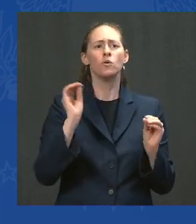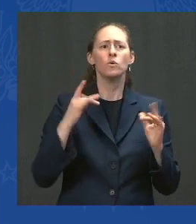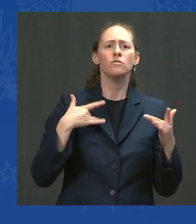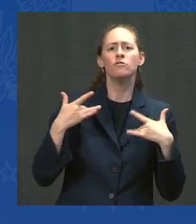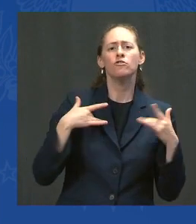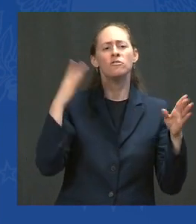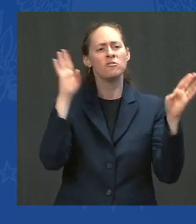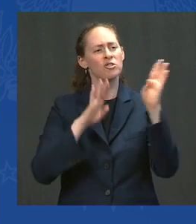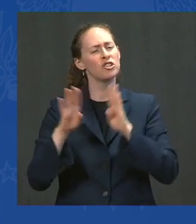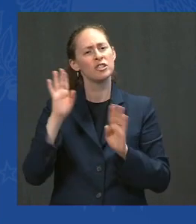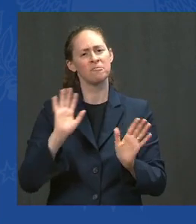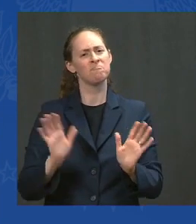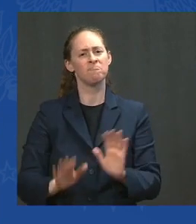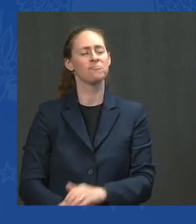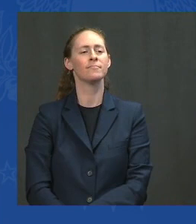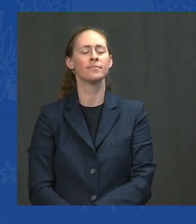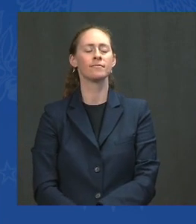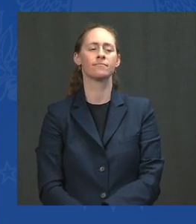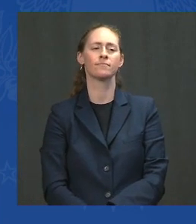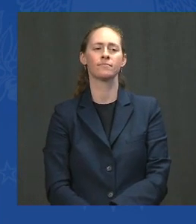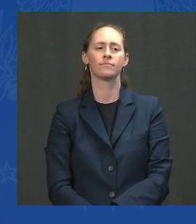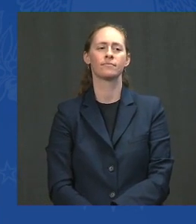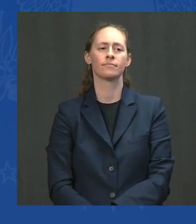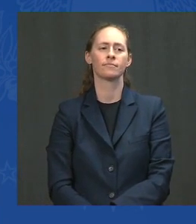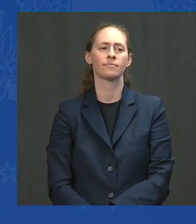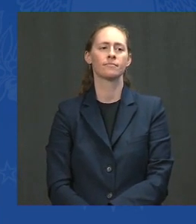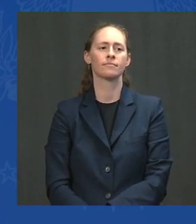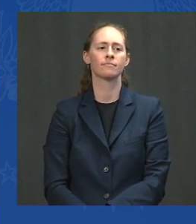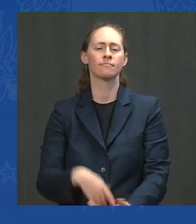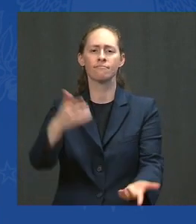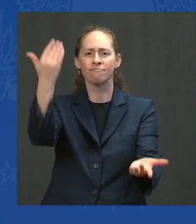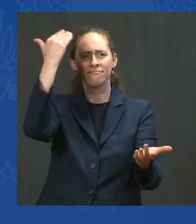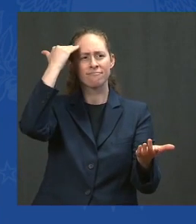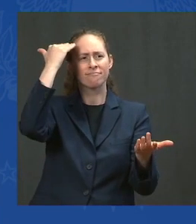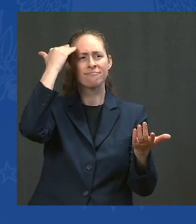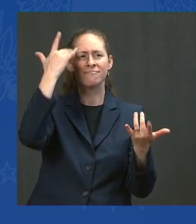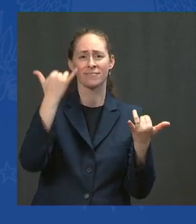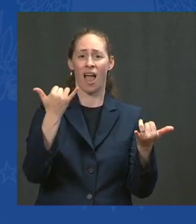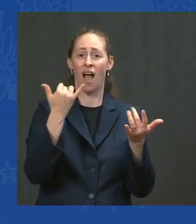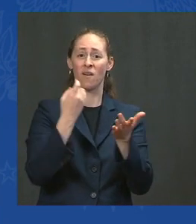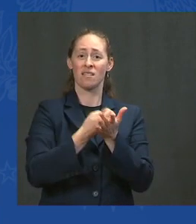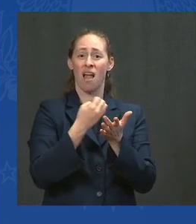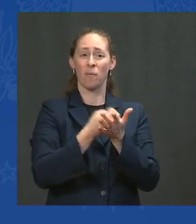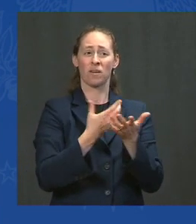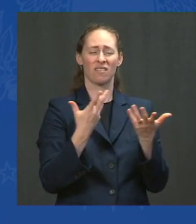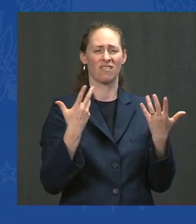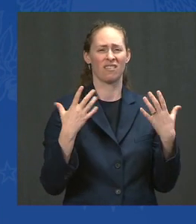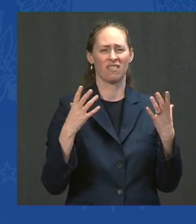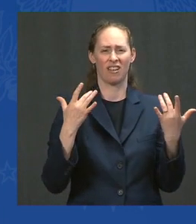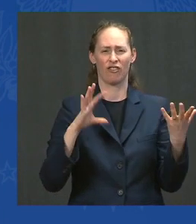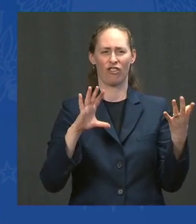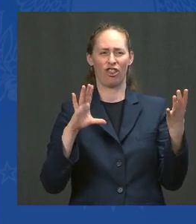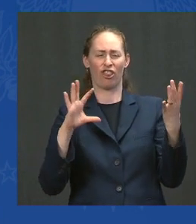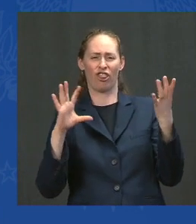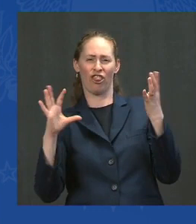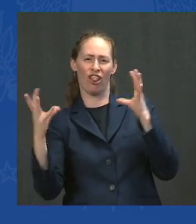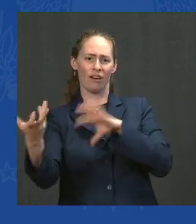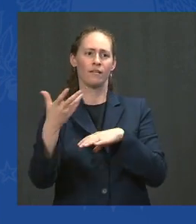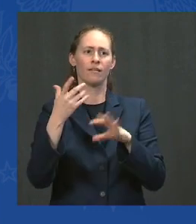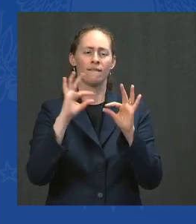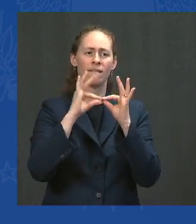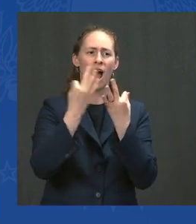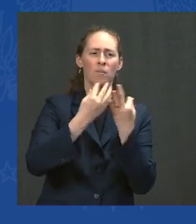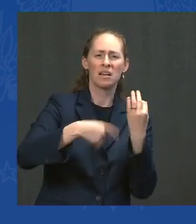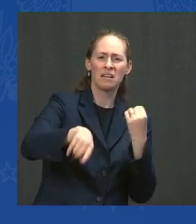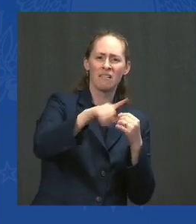Because we know that trickle-down economics has never worked. But when working families do well, everybody does well,